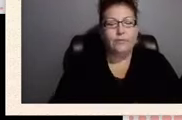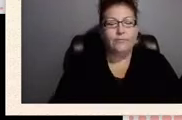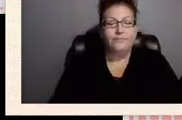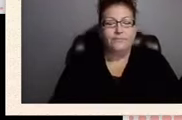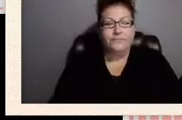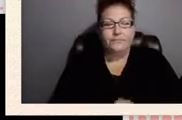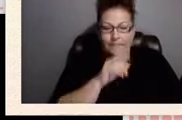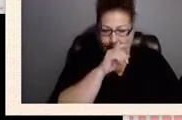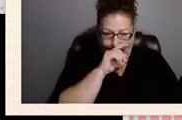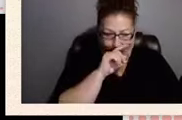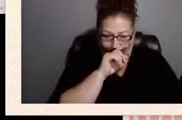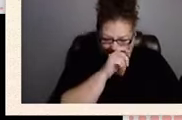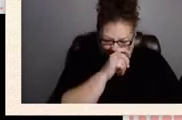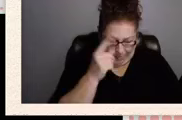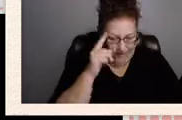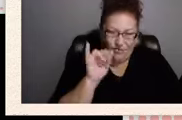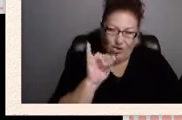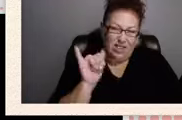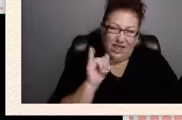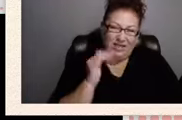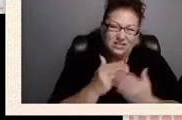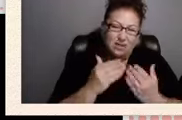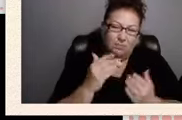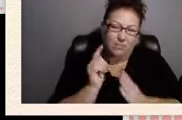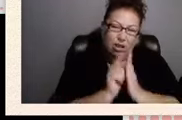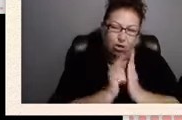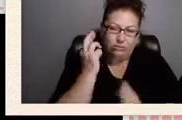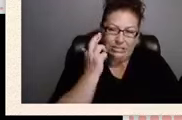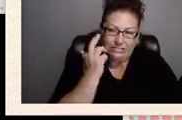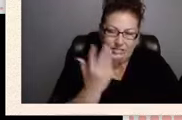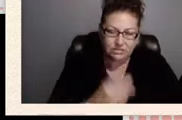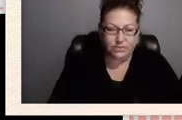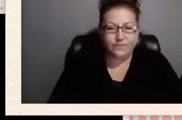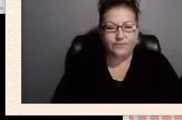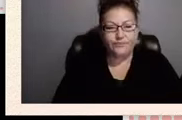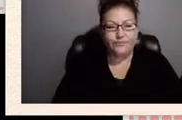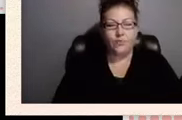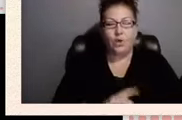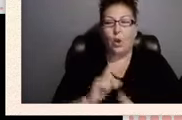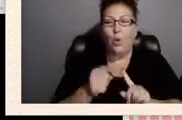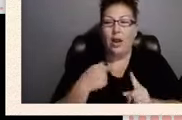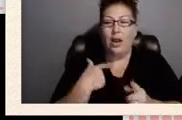just for like some legal reasons. When I aged out of foster care,